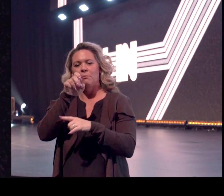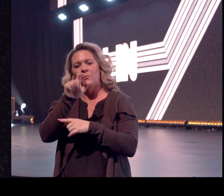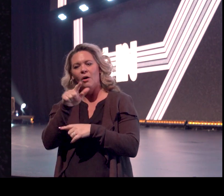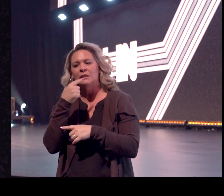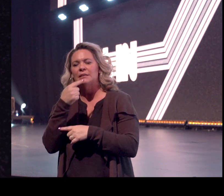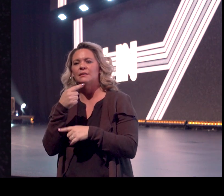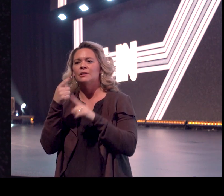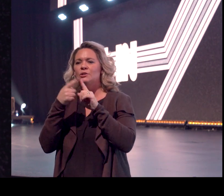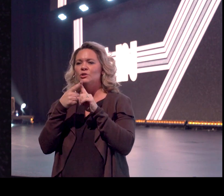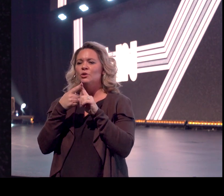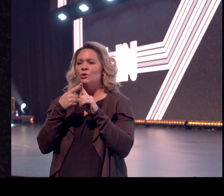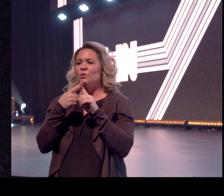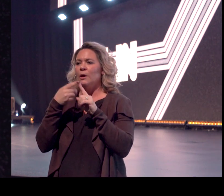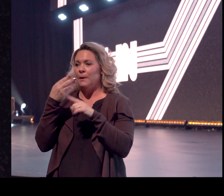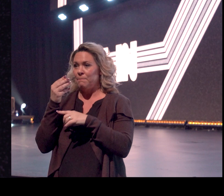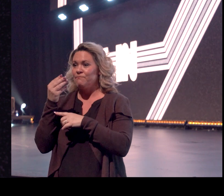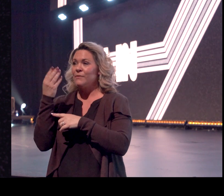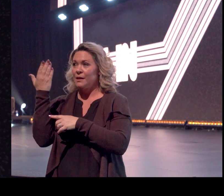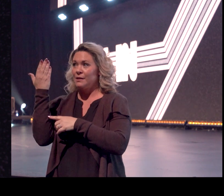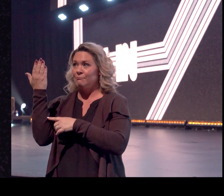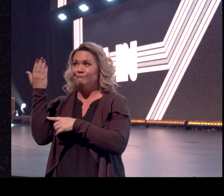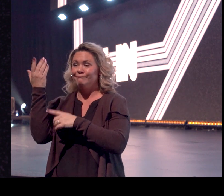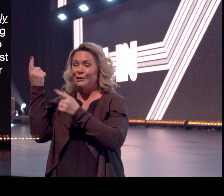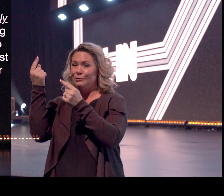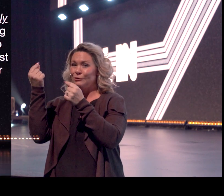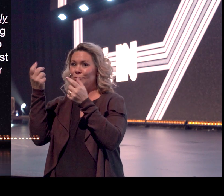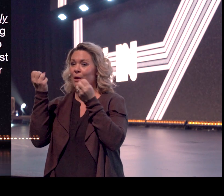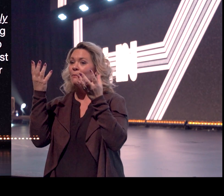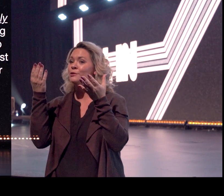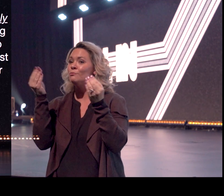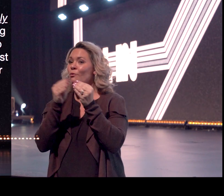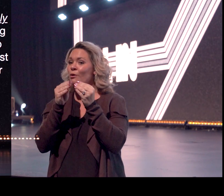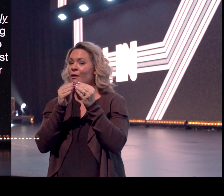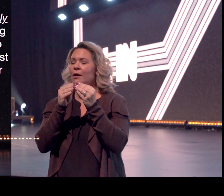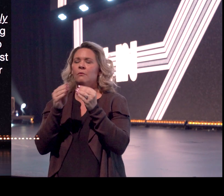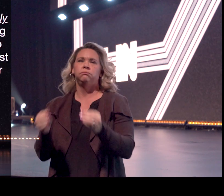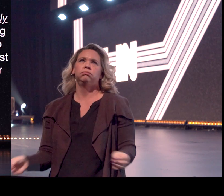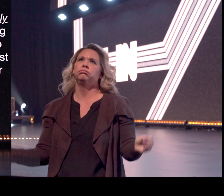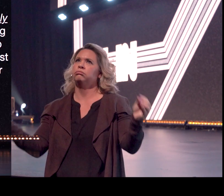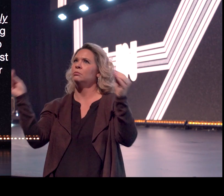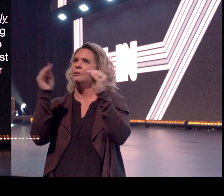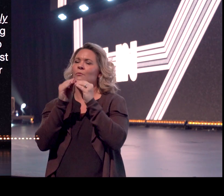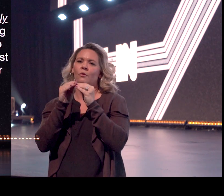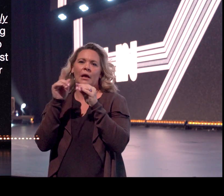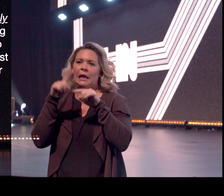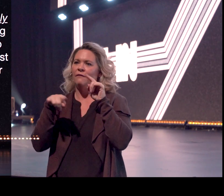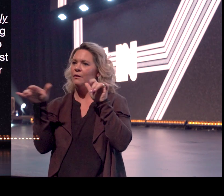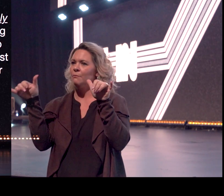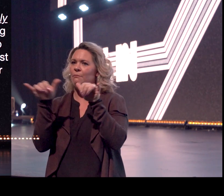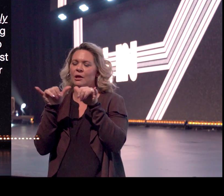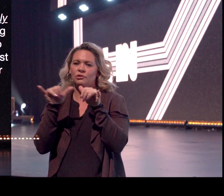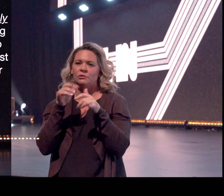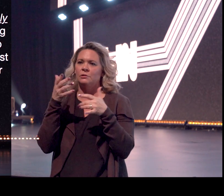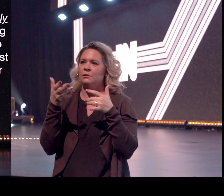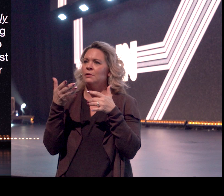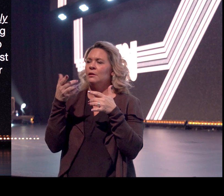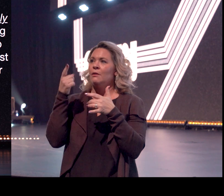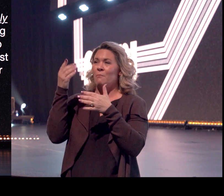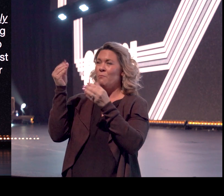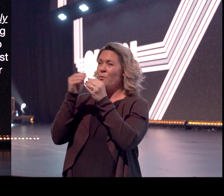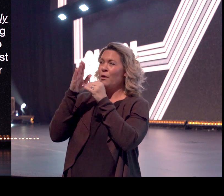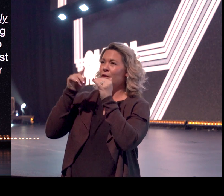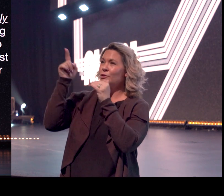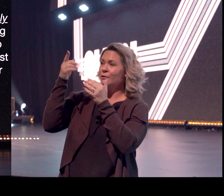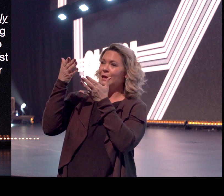this prayer from Paul where he says, now to him who's able to do how much more? Immeasurably more with your life than you could